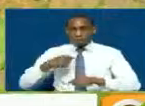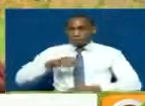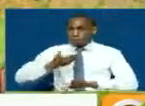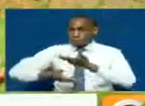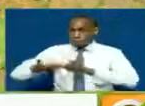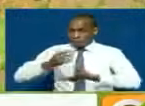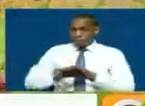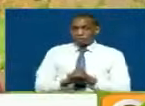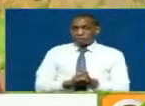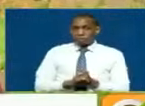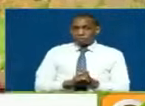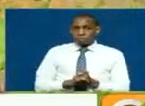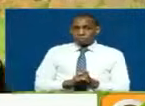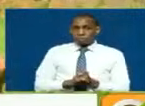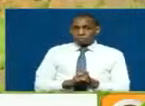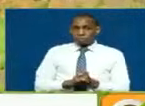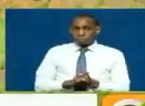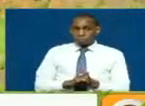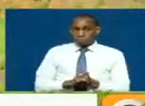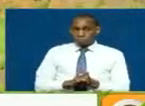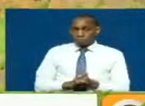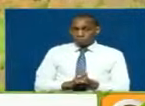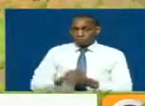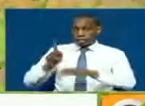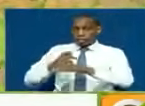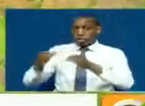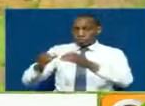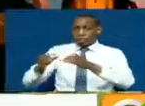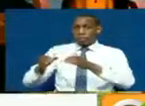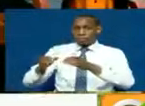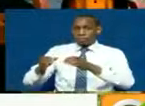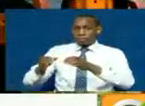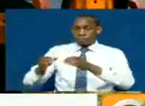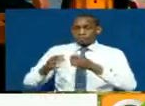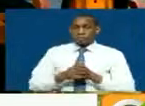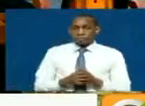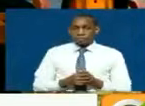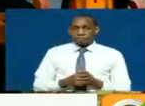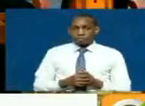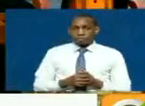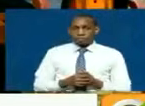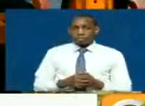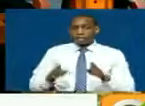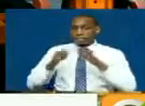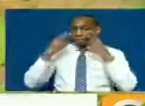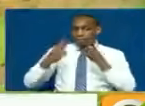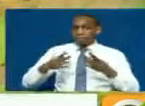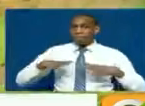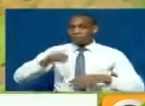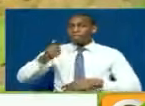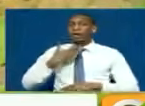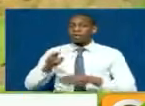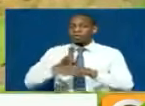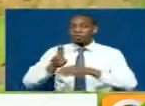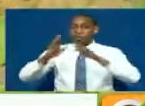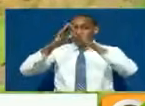tuko na common interest kama nyumba. Nyumba ya mobi. Eh, tuko na common interest ndani ya nyumba yetu. Na tunaona kuna watu wanataka